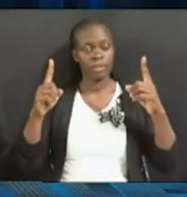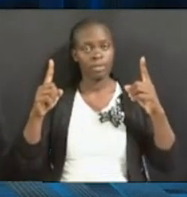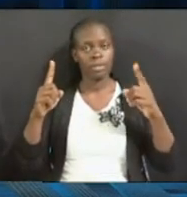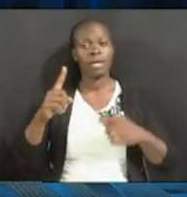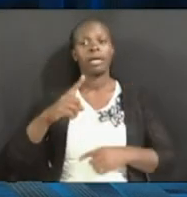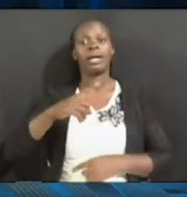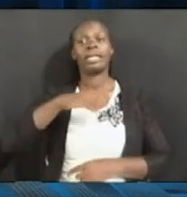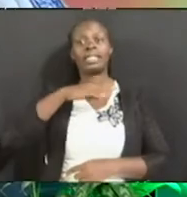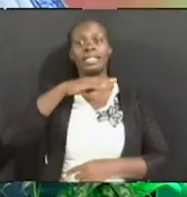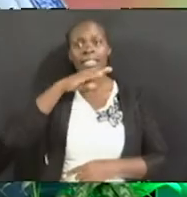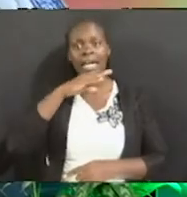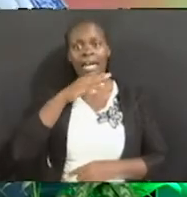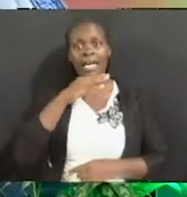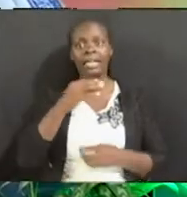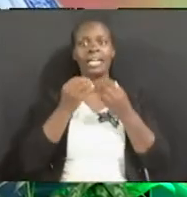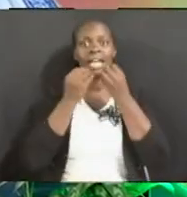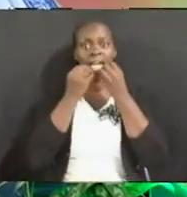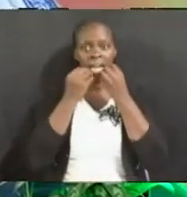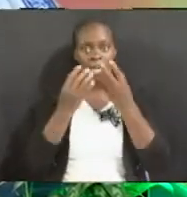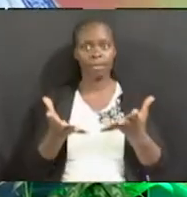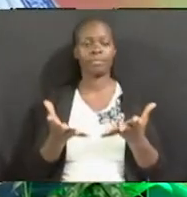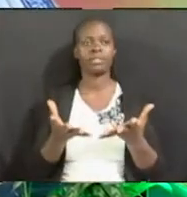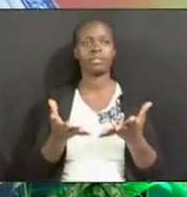die empty.